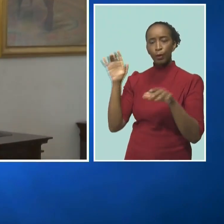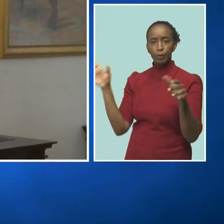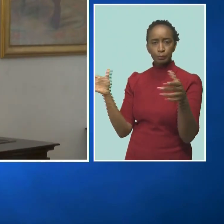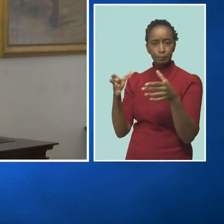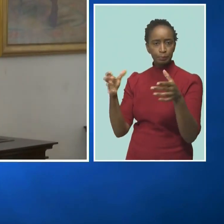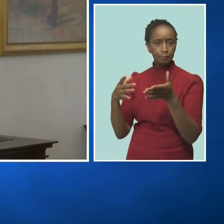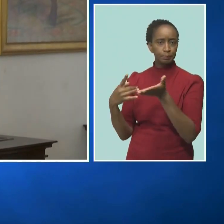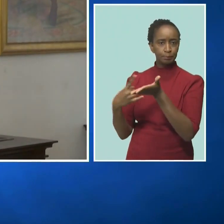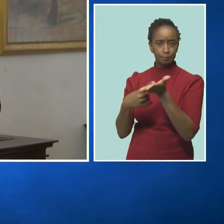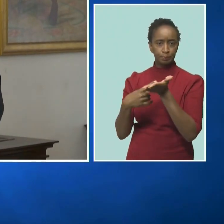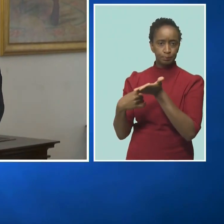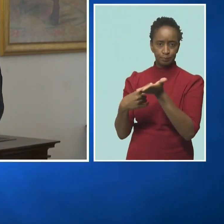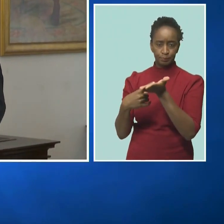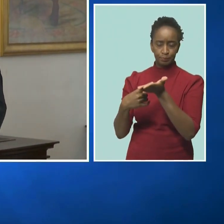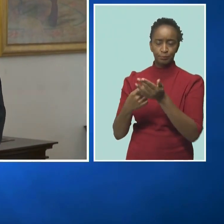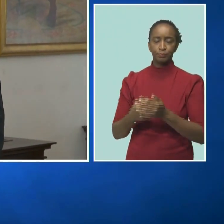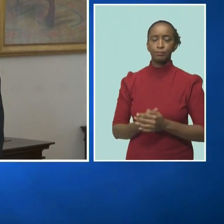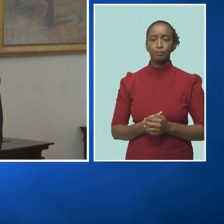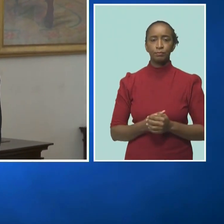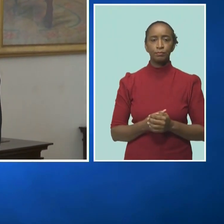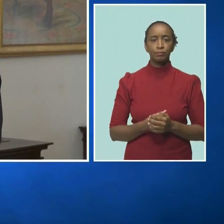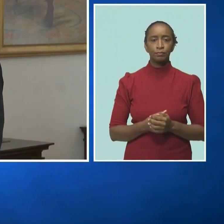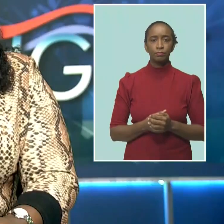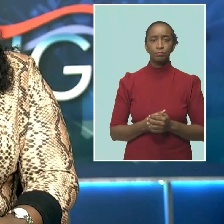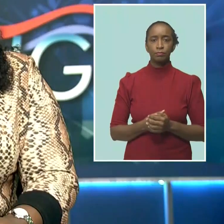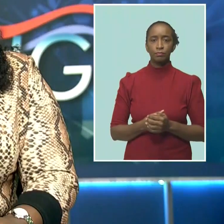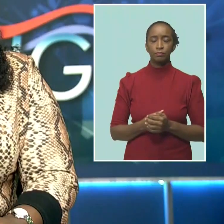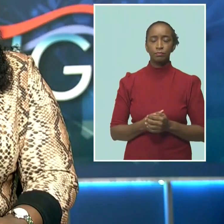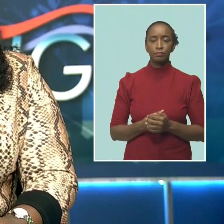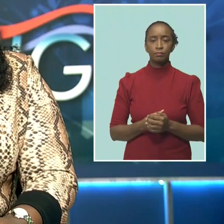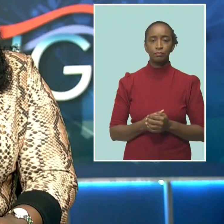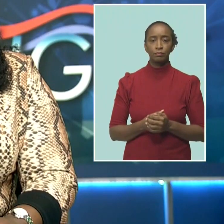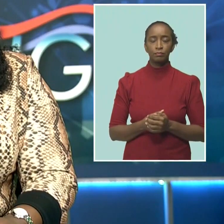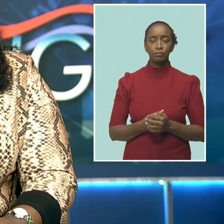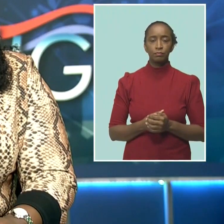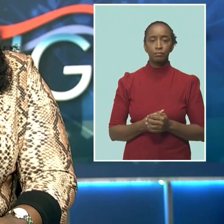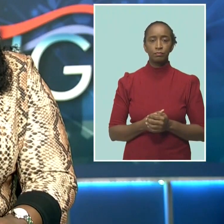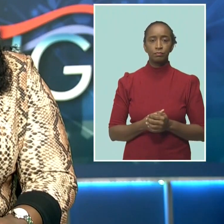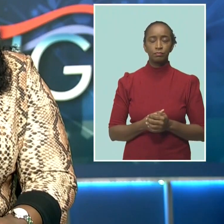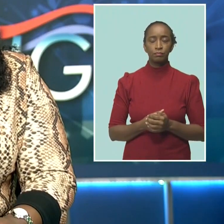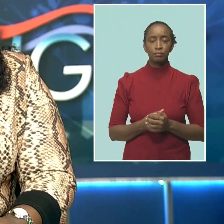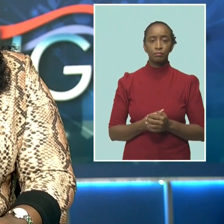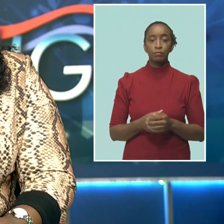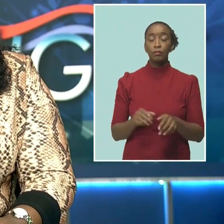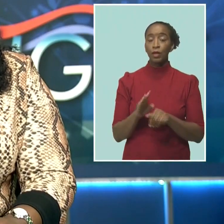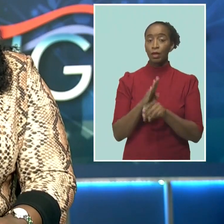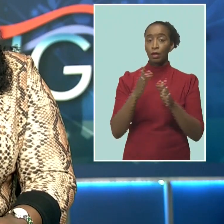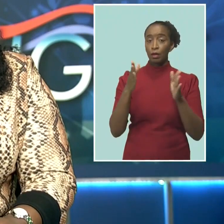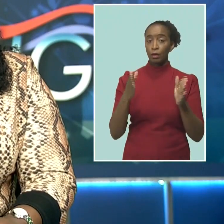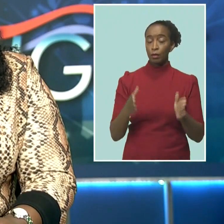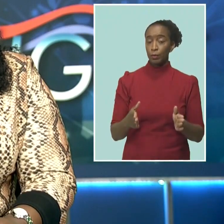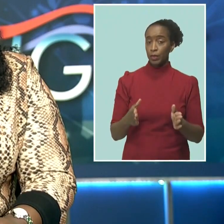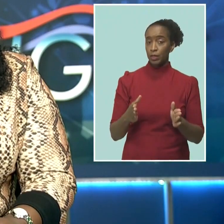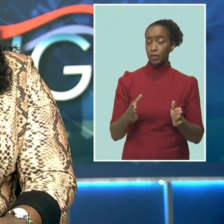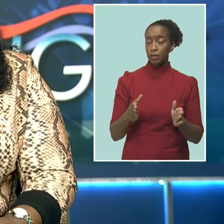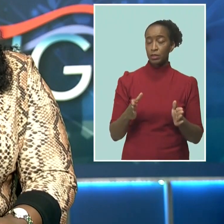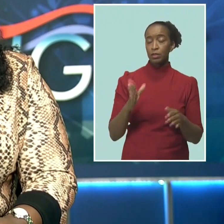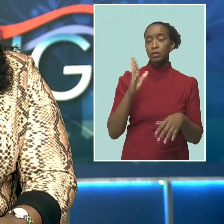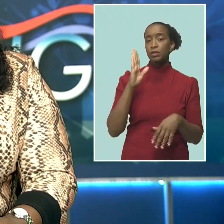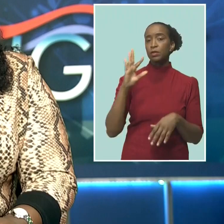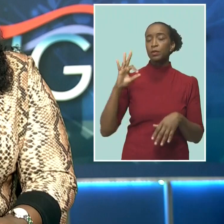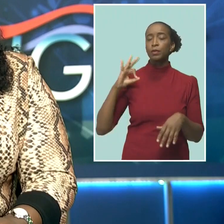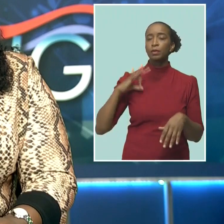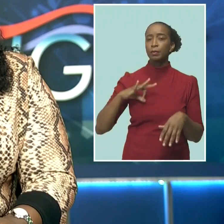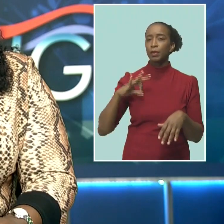Rachel Agard, CBC News. Thank you, Rachel. Barbadians will benefit from several measures outlined in